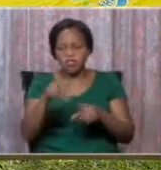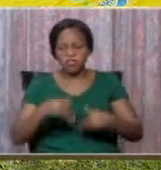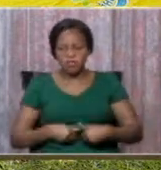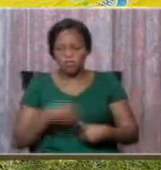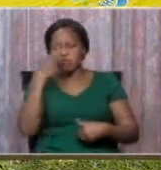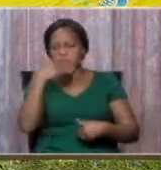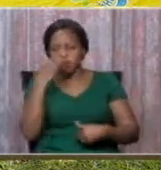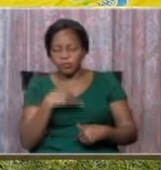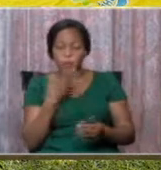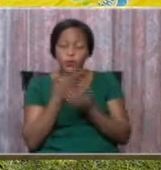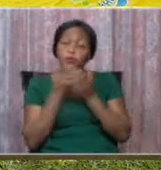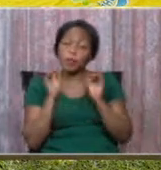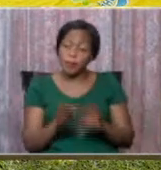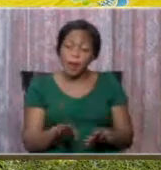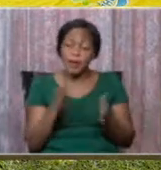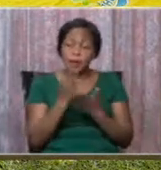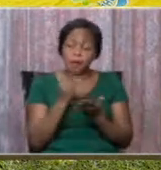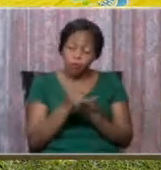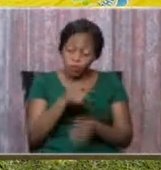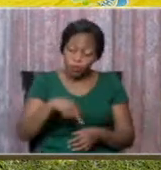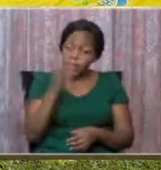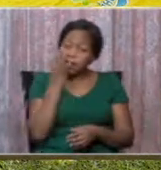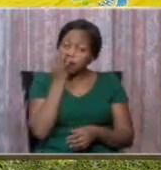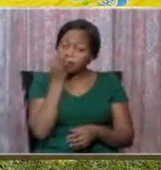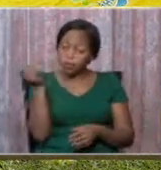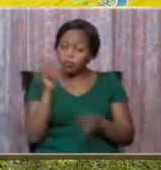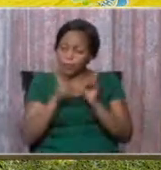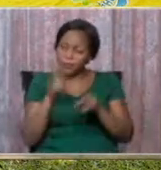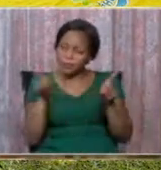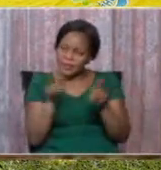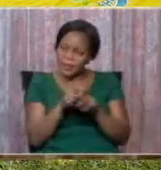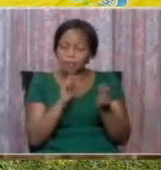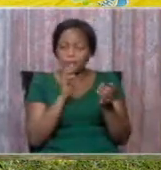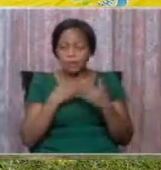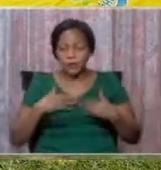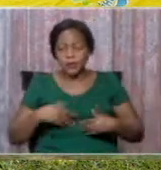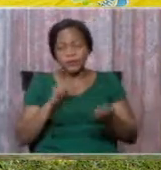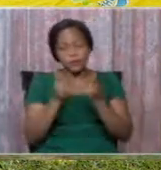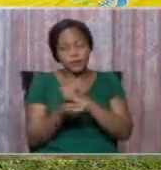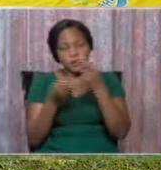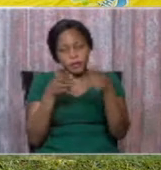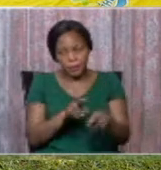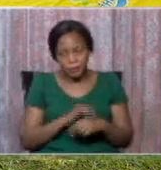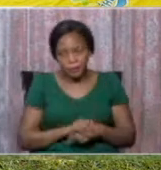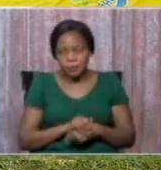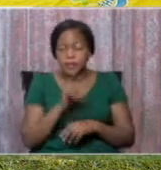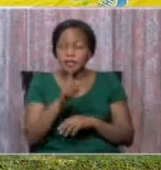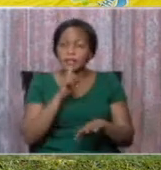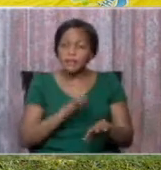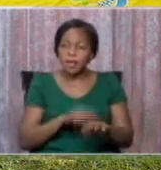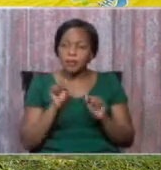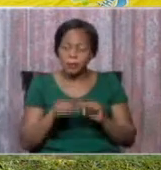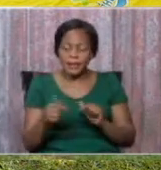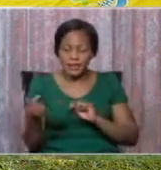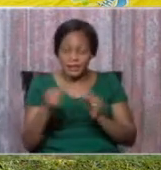cleanliness, taking a bath, because as your sweat glands are growing bigger, and then you're doing a lot of exercise, and then you're